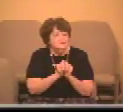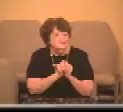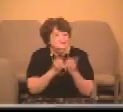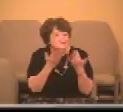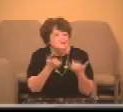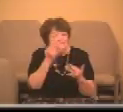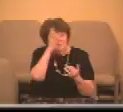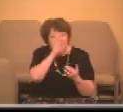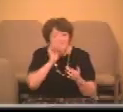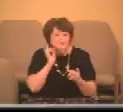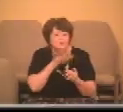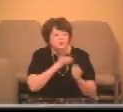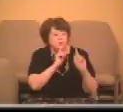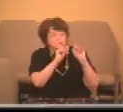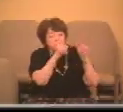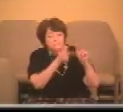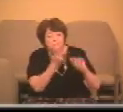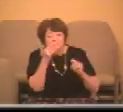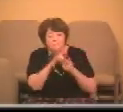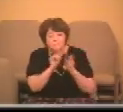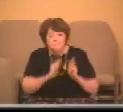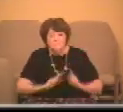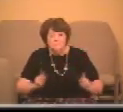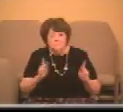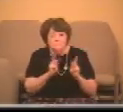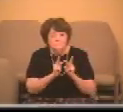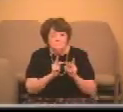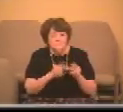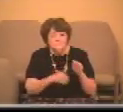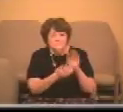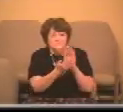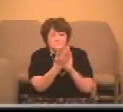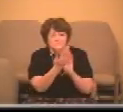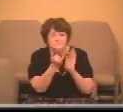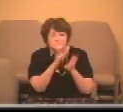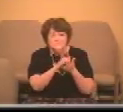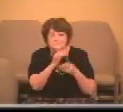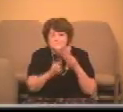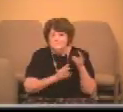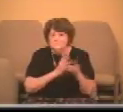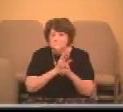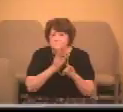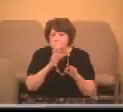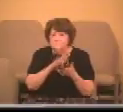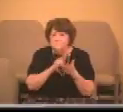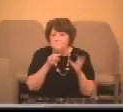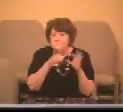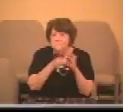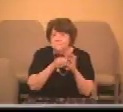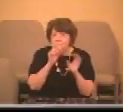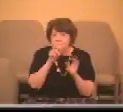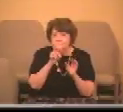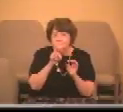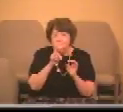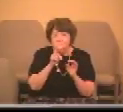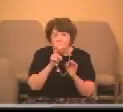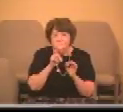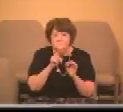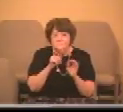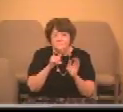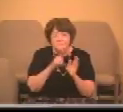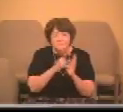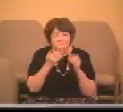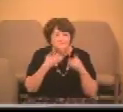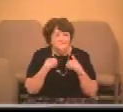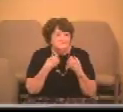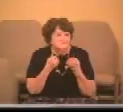Now, God, we leave this place to re-engage the world that belongs to you. Even though it's chaotic and challenging,